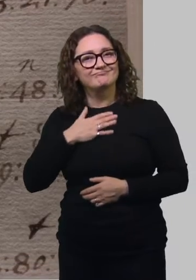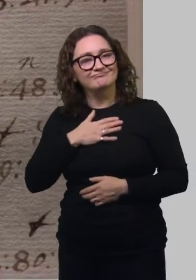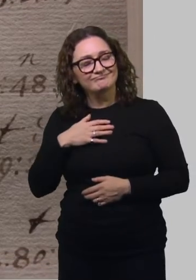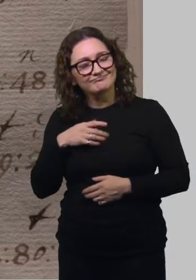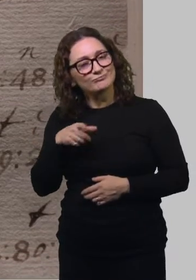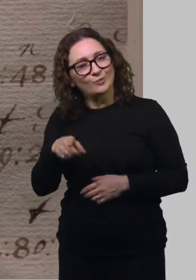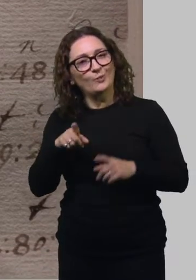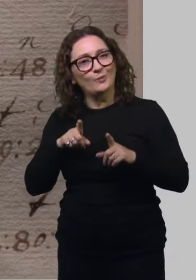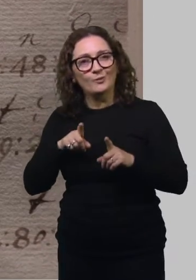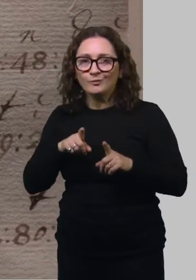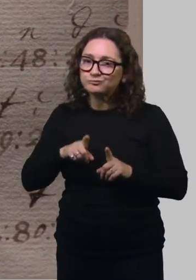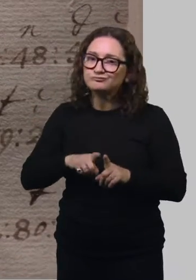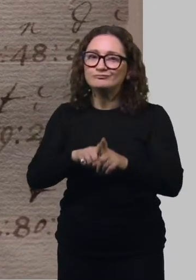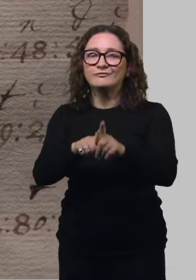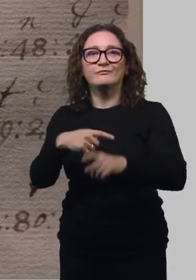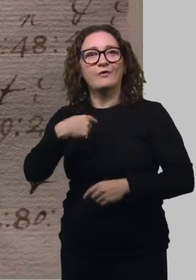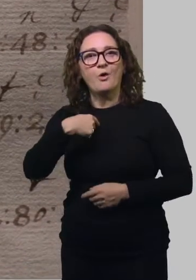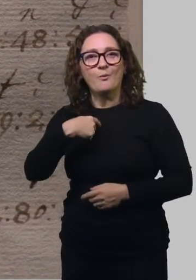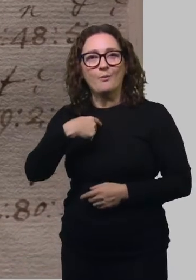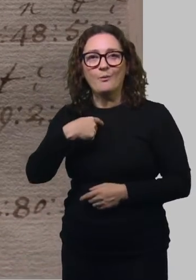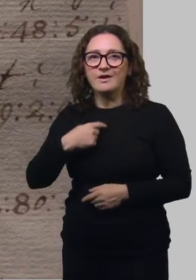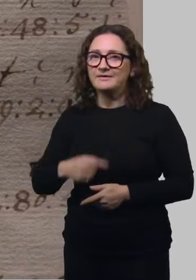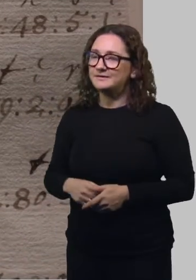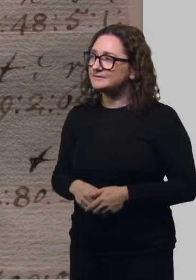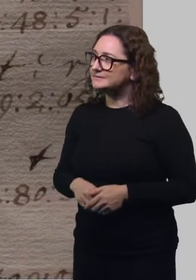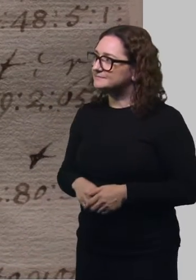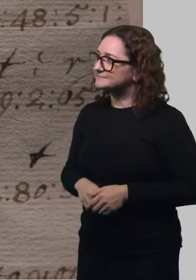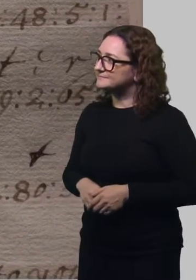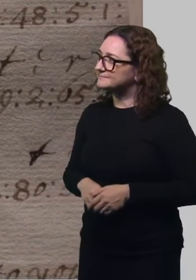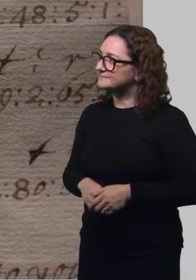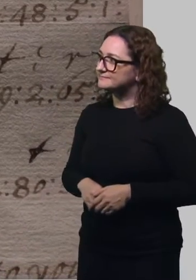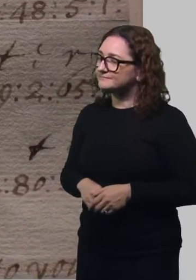brother, Prince Rupert, however, is said to be misinformed, not only